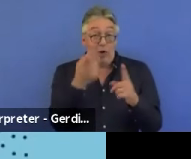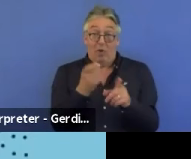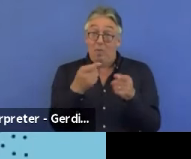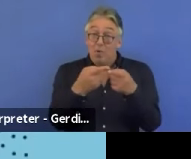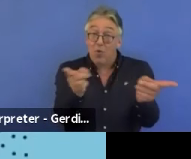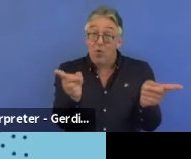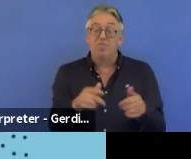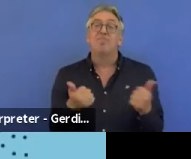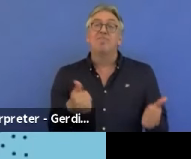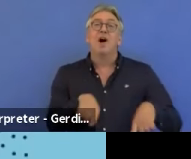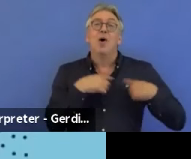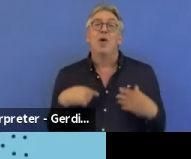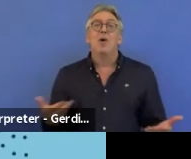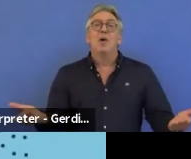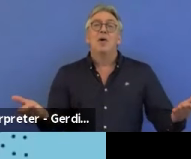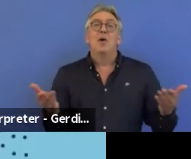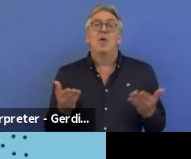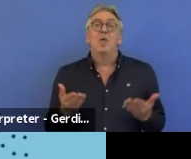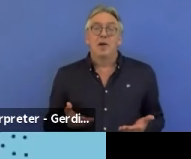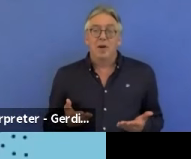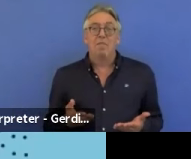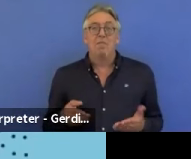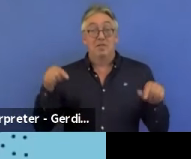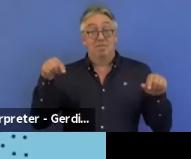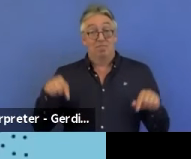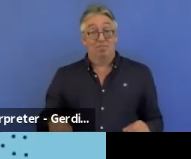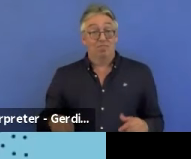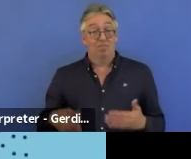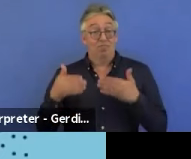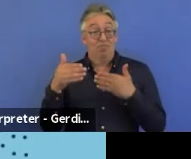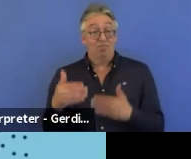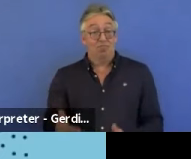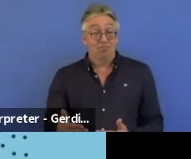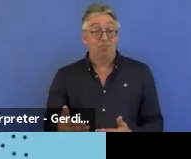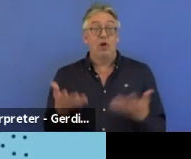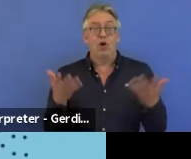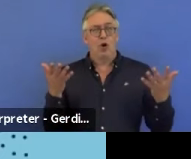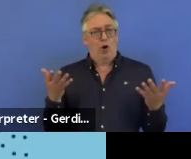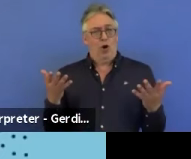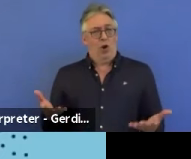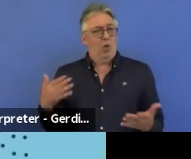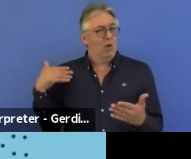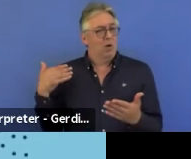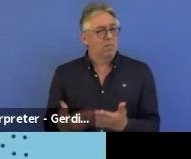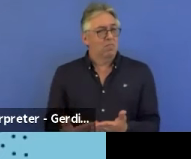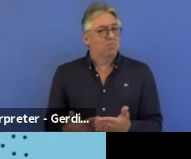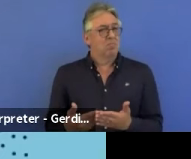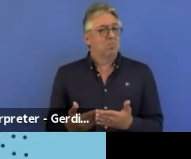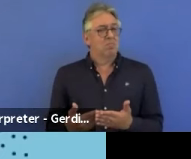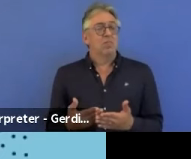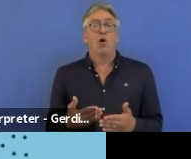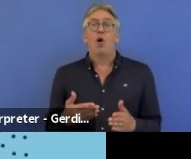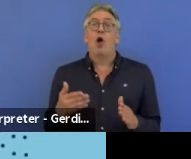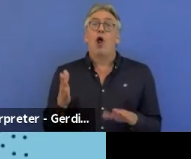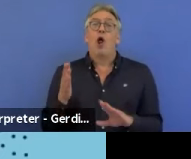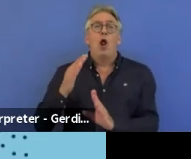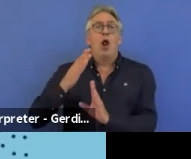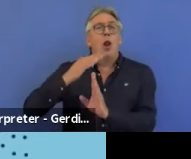welcome to the section on current research in UDL in low middle income